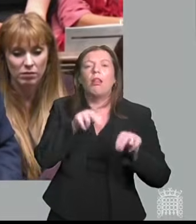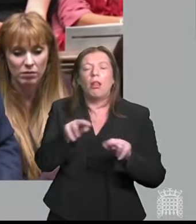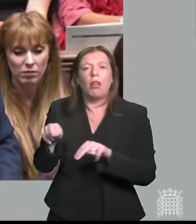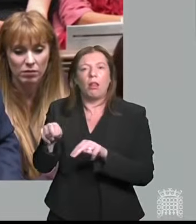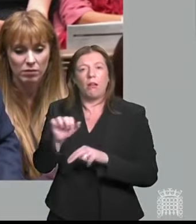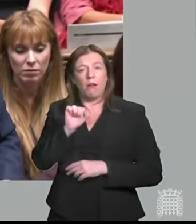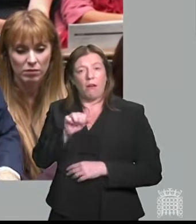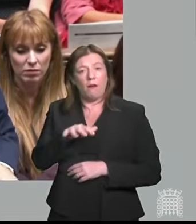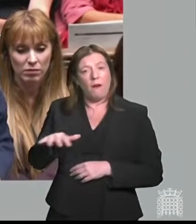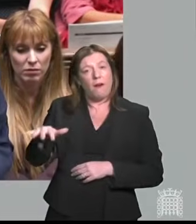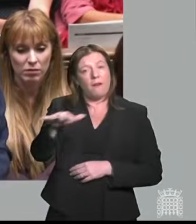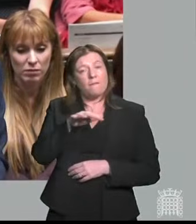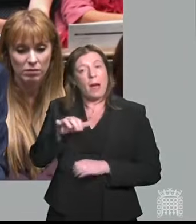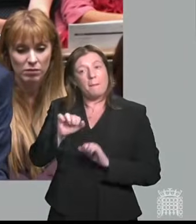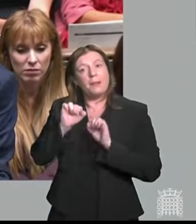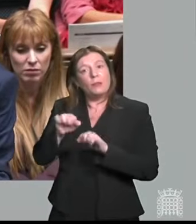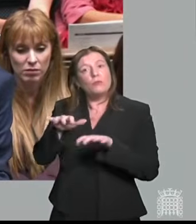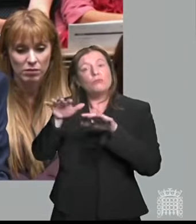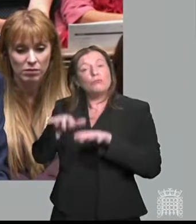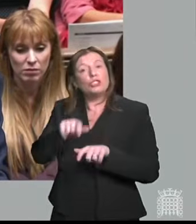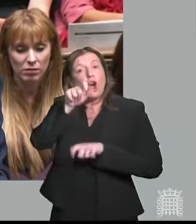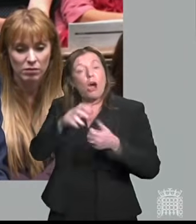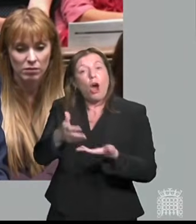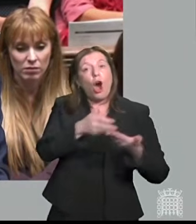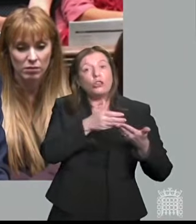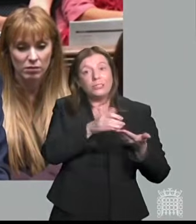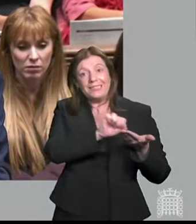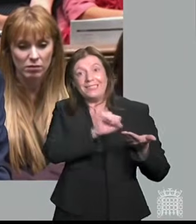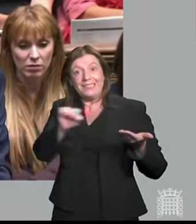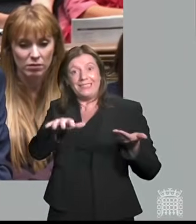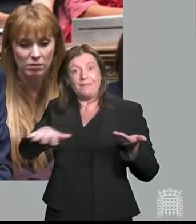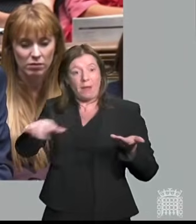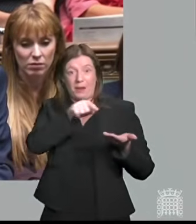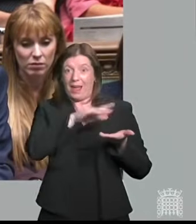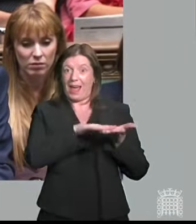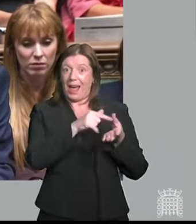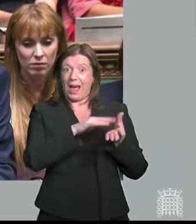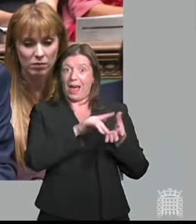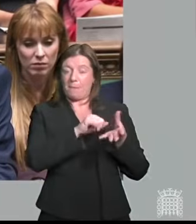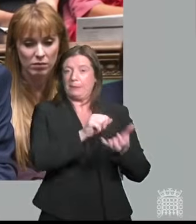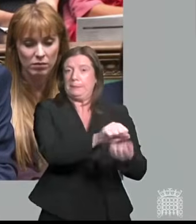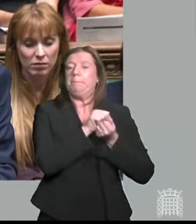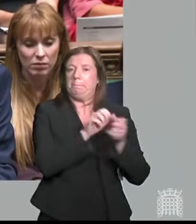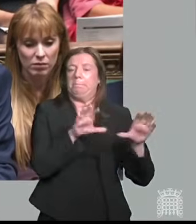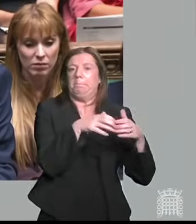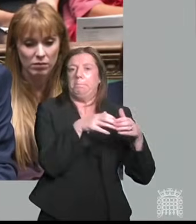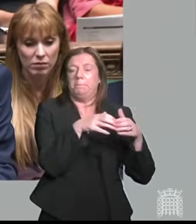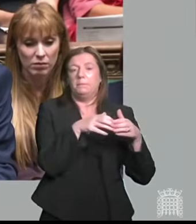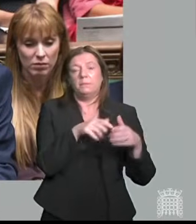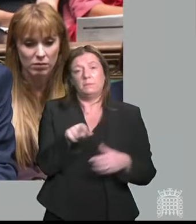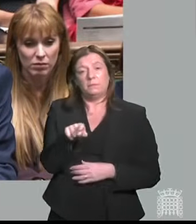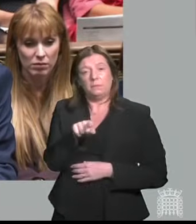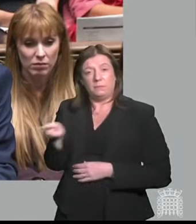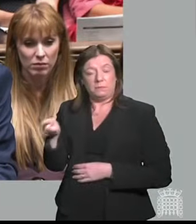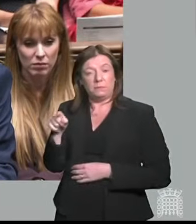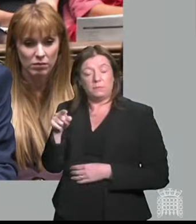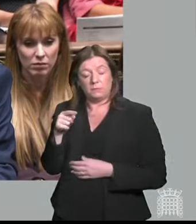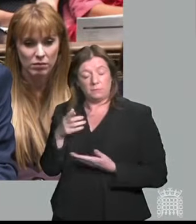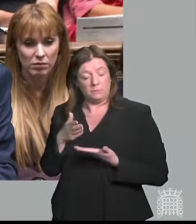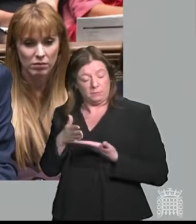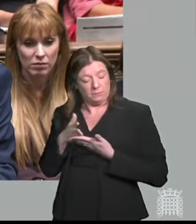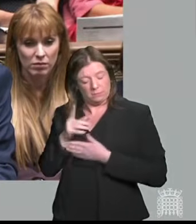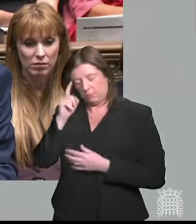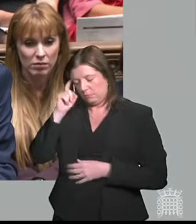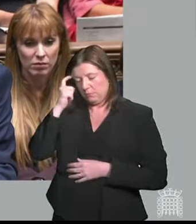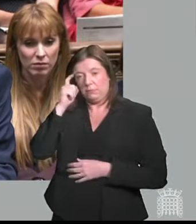the families of some of the British hostages held by Hamas. Every minute of every hour of every day,